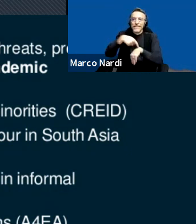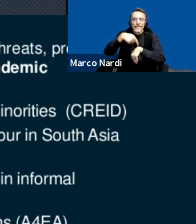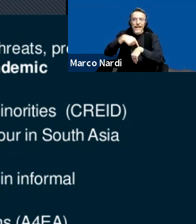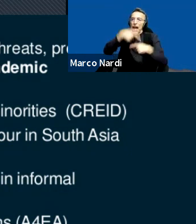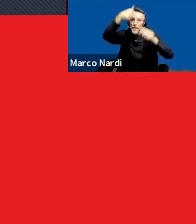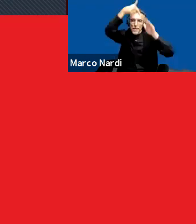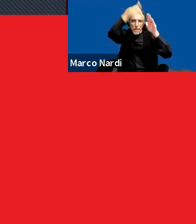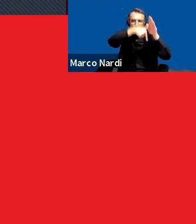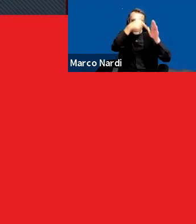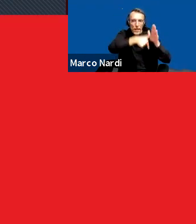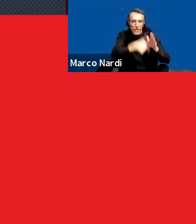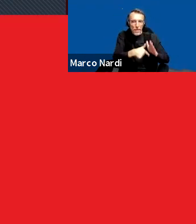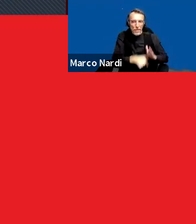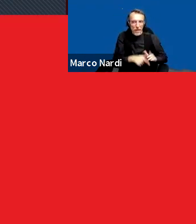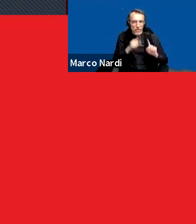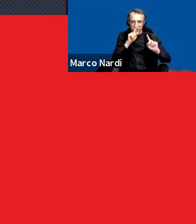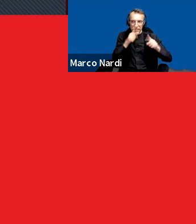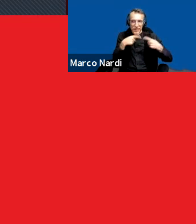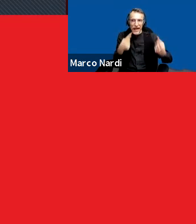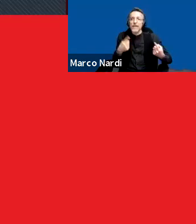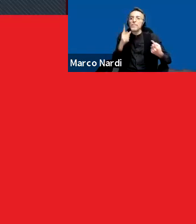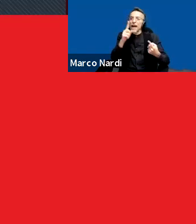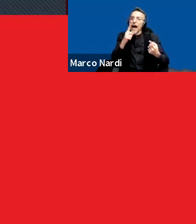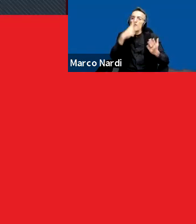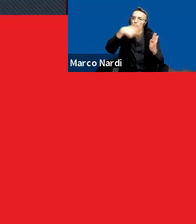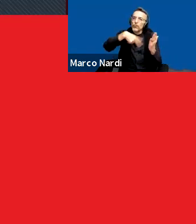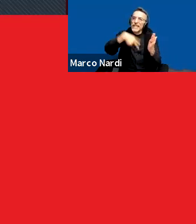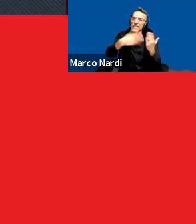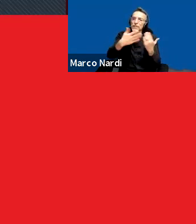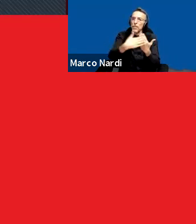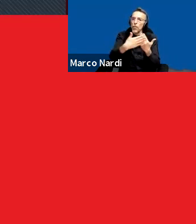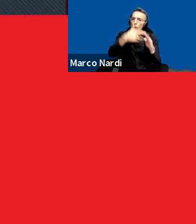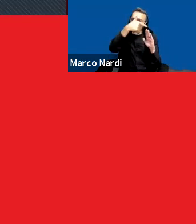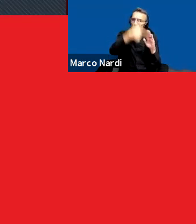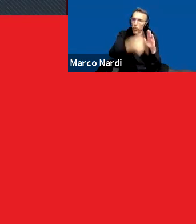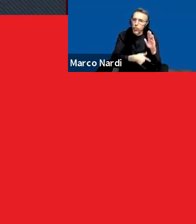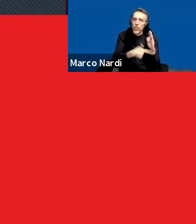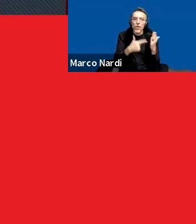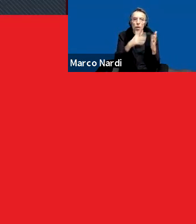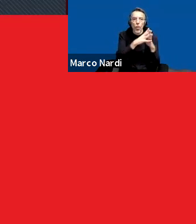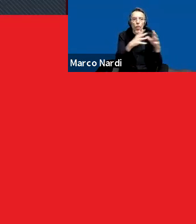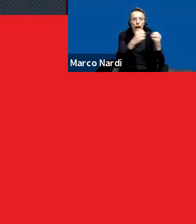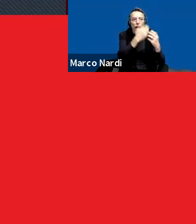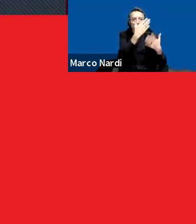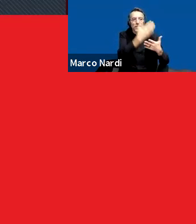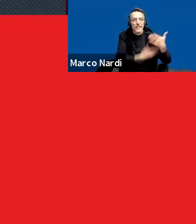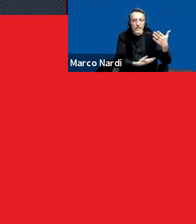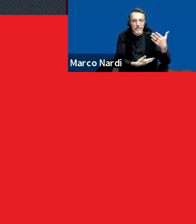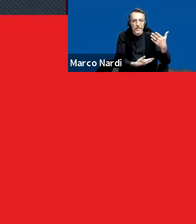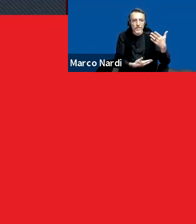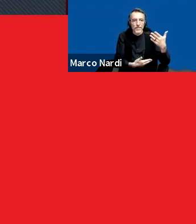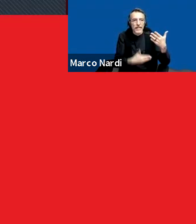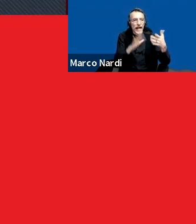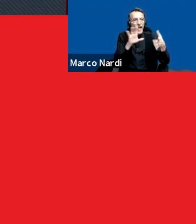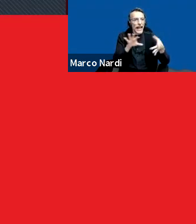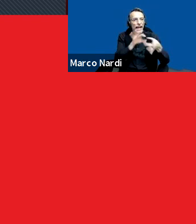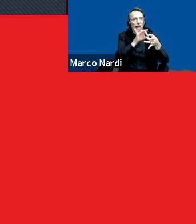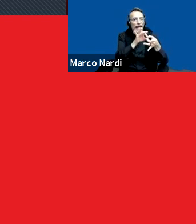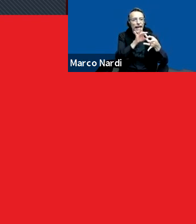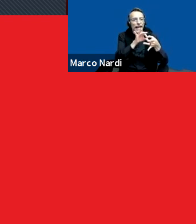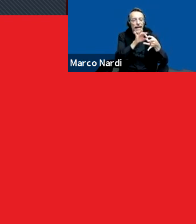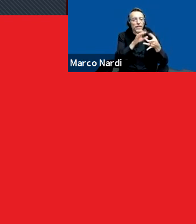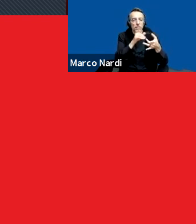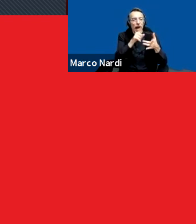now, but you can read more on our website. Sorry, this link hasn't actually shown up, but the